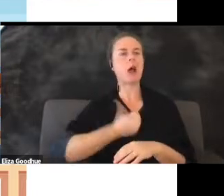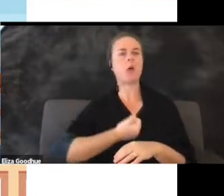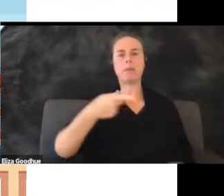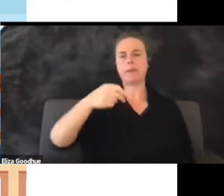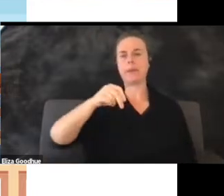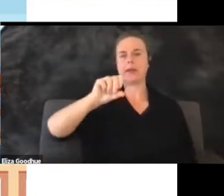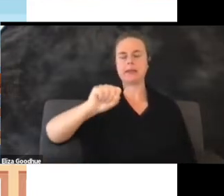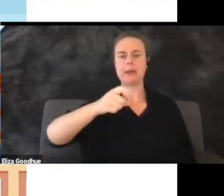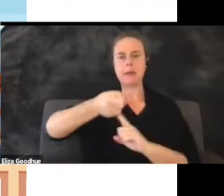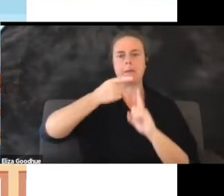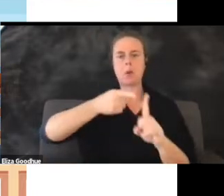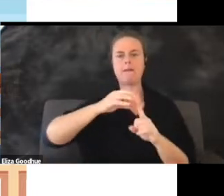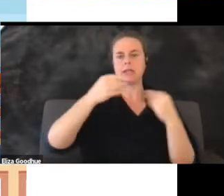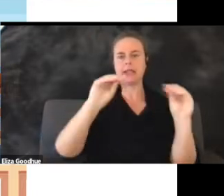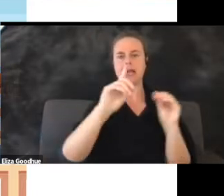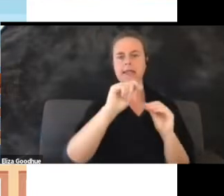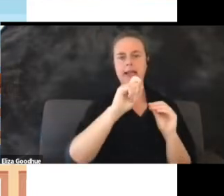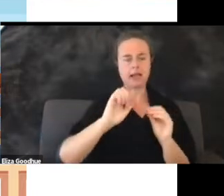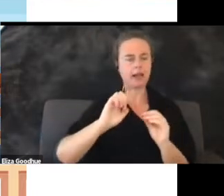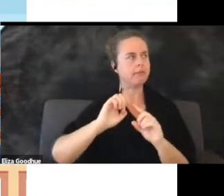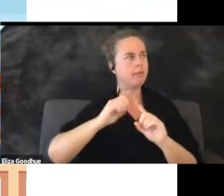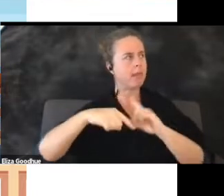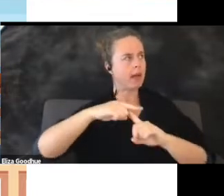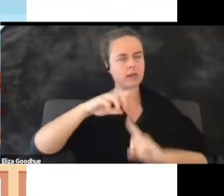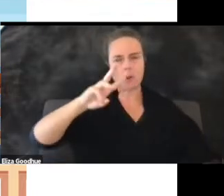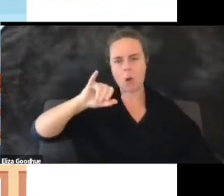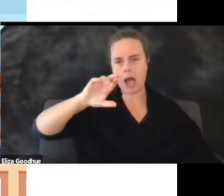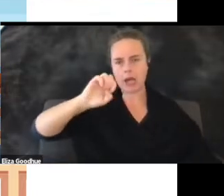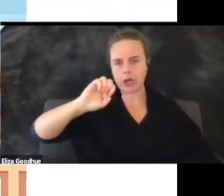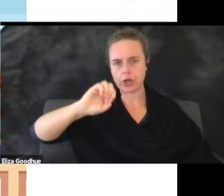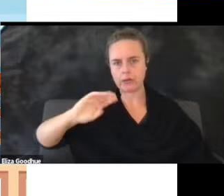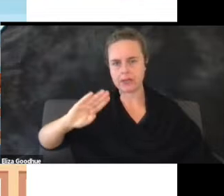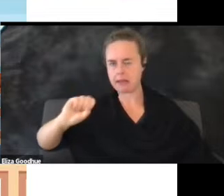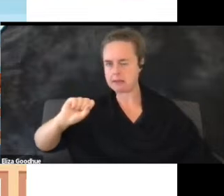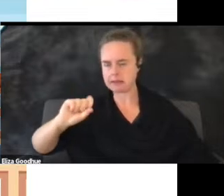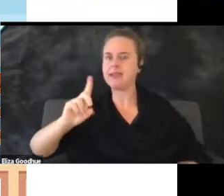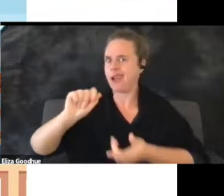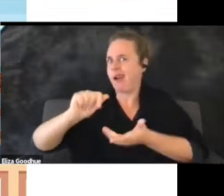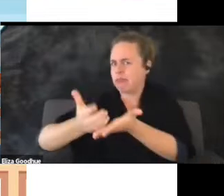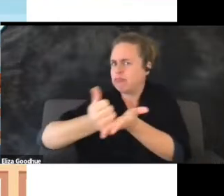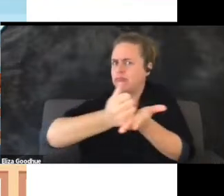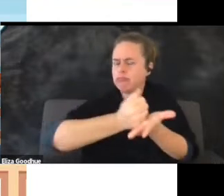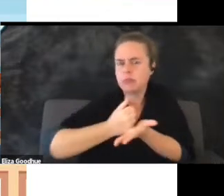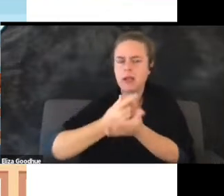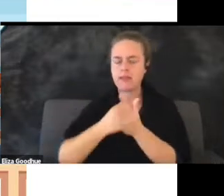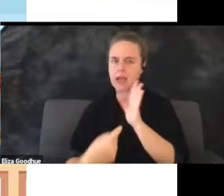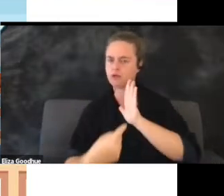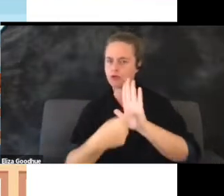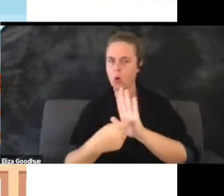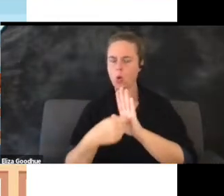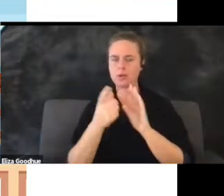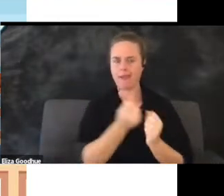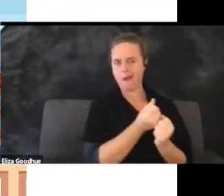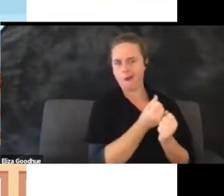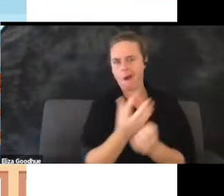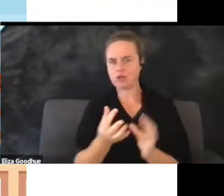the YRBS. And really, it was done to showcase the causal relationship. We didn't know that it